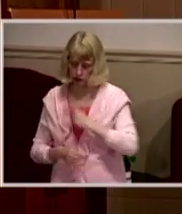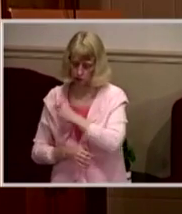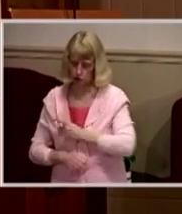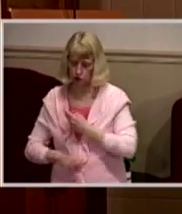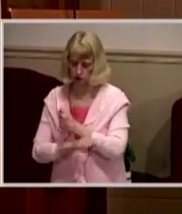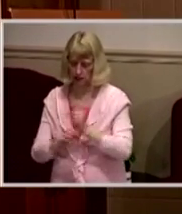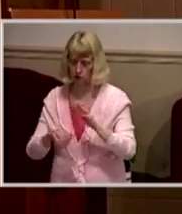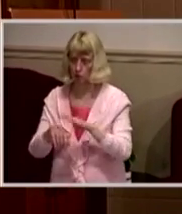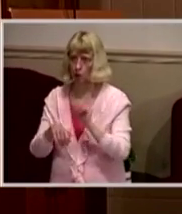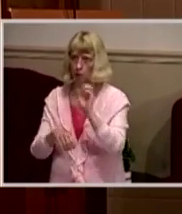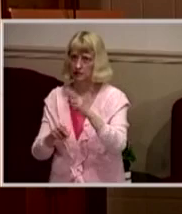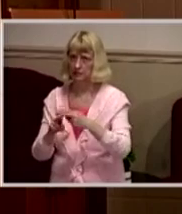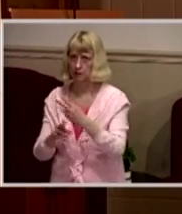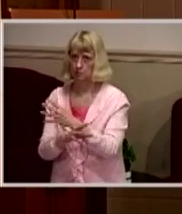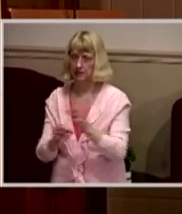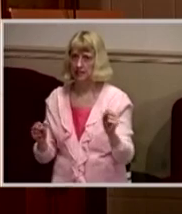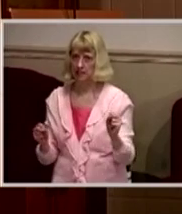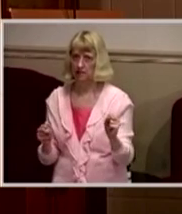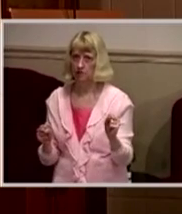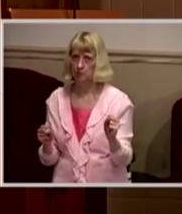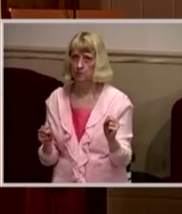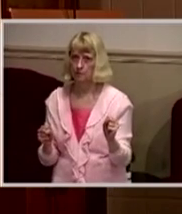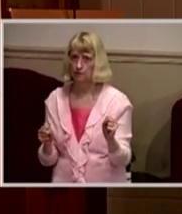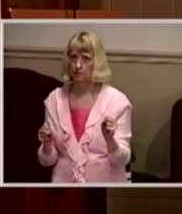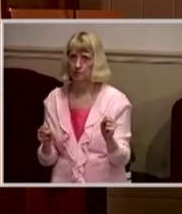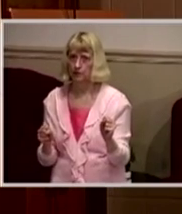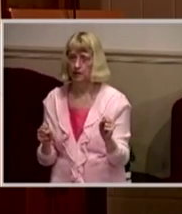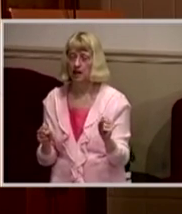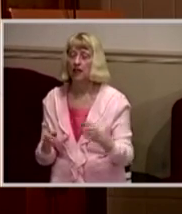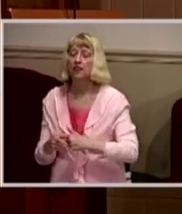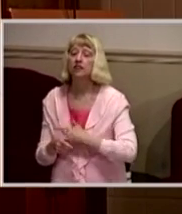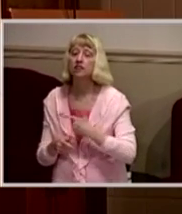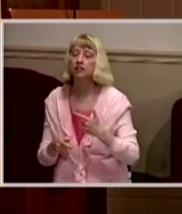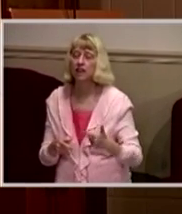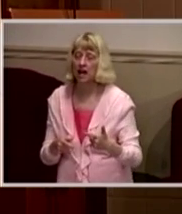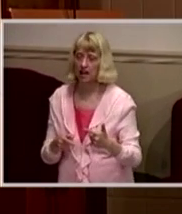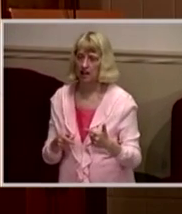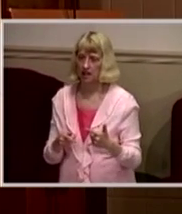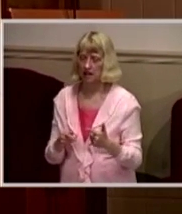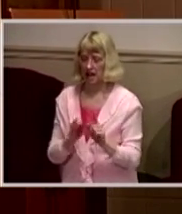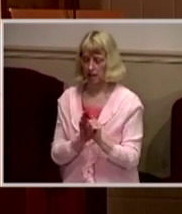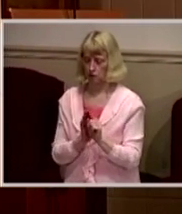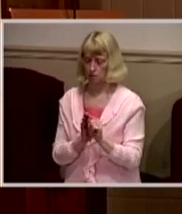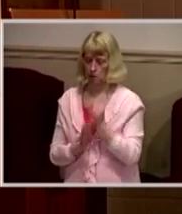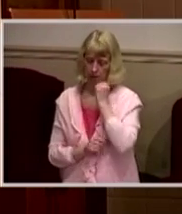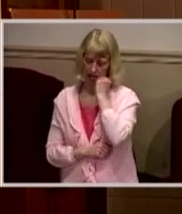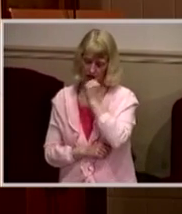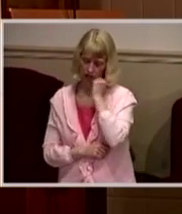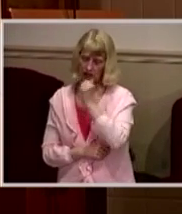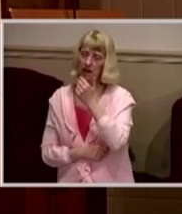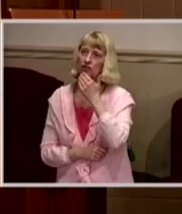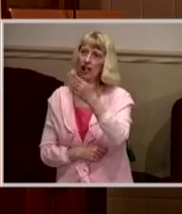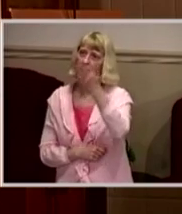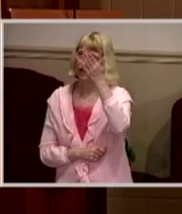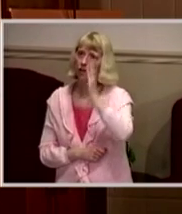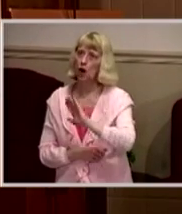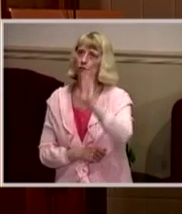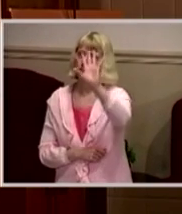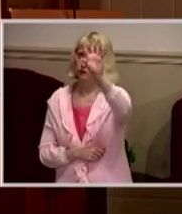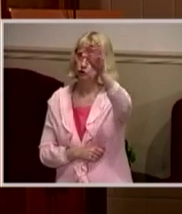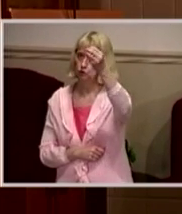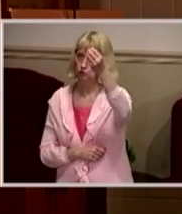Savior. Call upon His name and be saved. And then every moment of every day, thank God for His